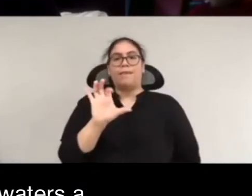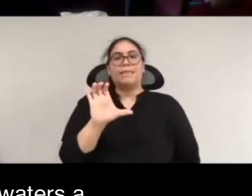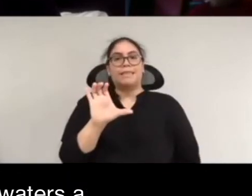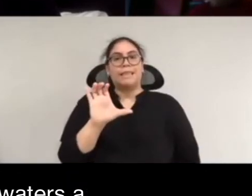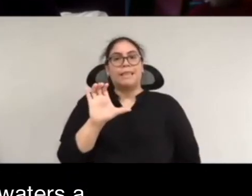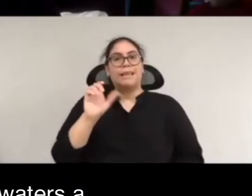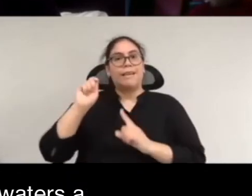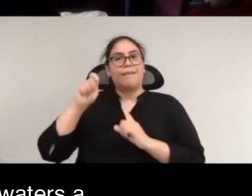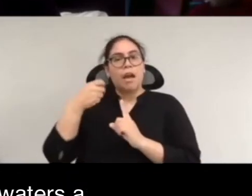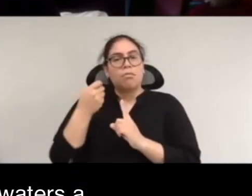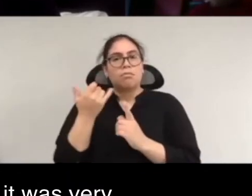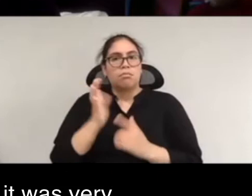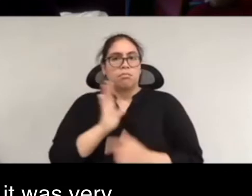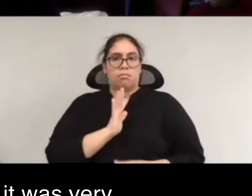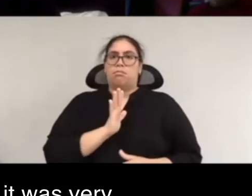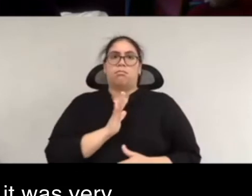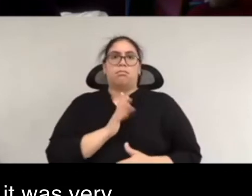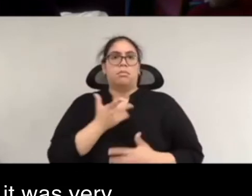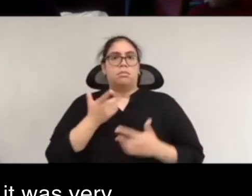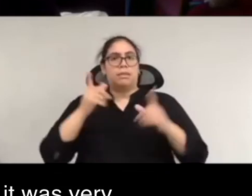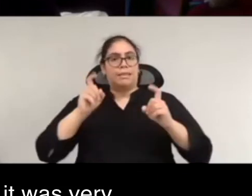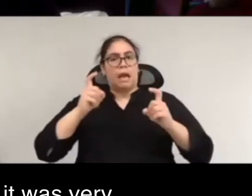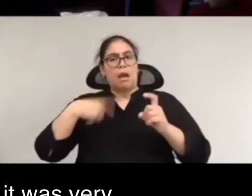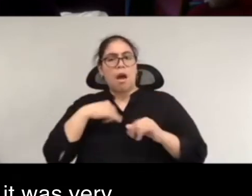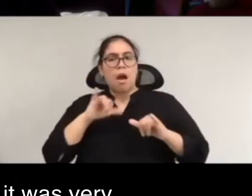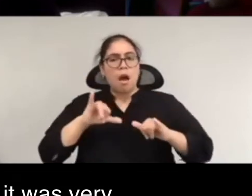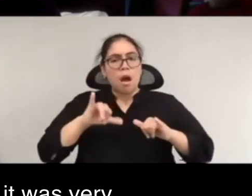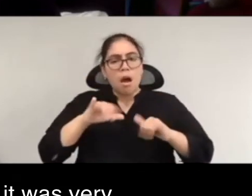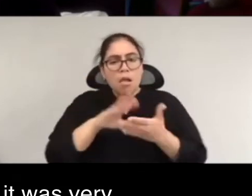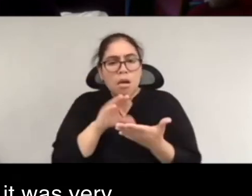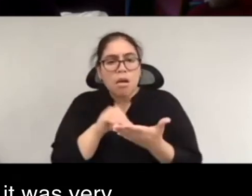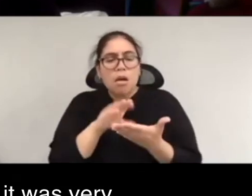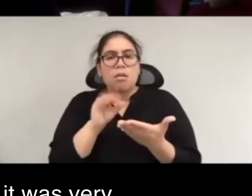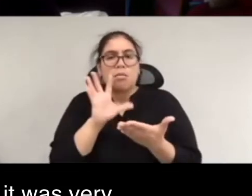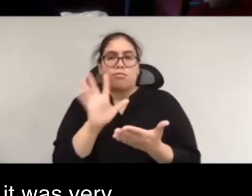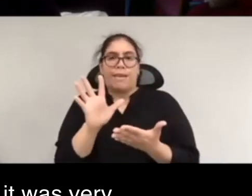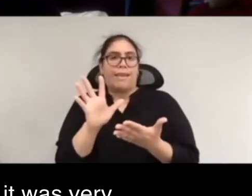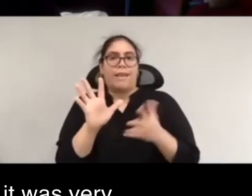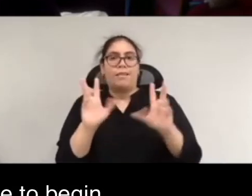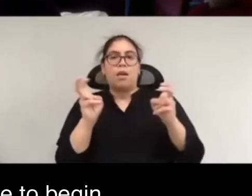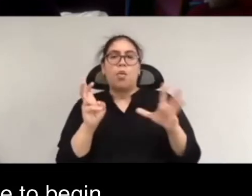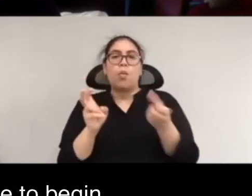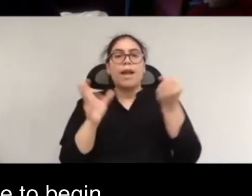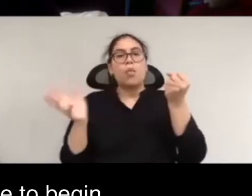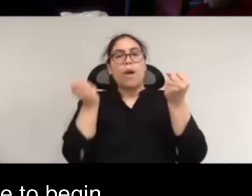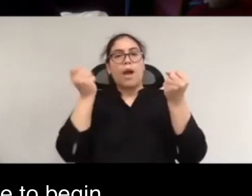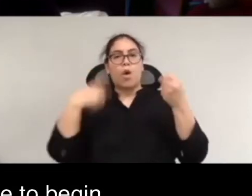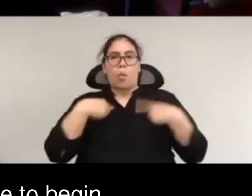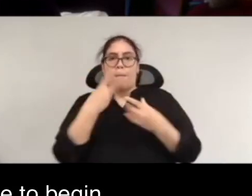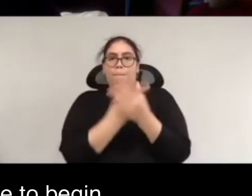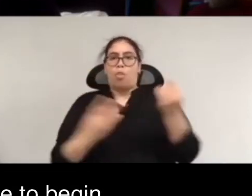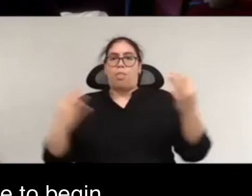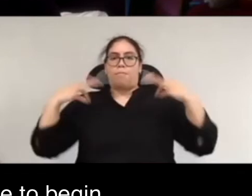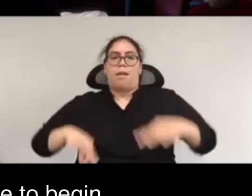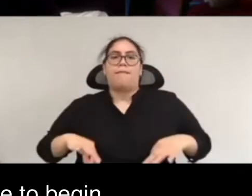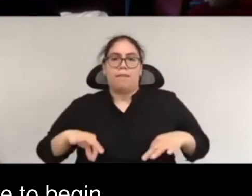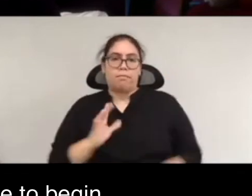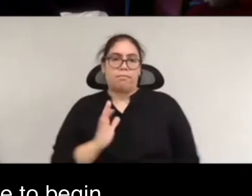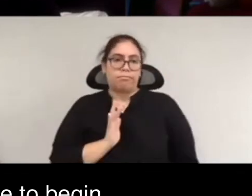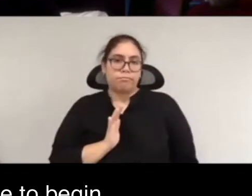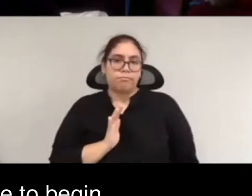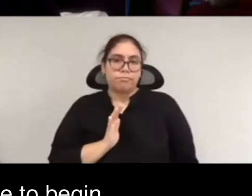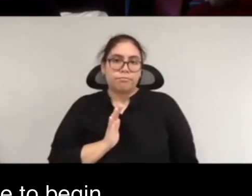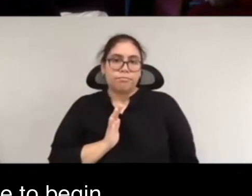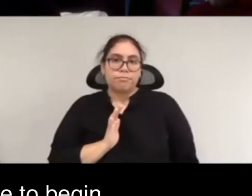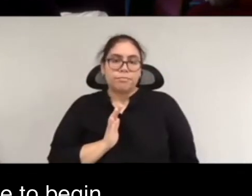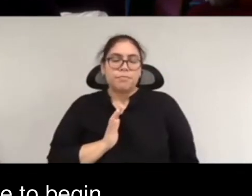bit, because we learned from him that it was very much a win-win situation. We were able to begin